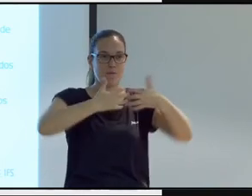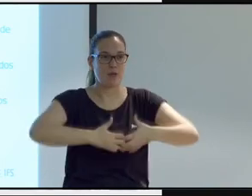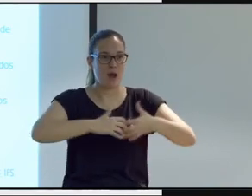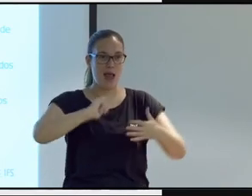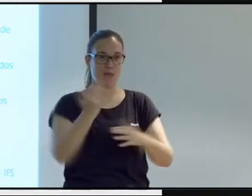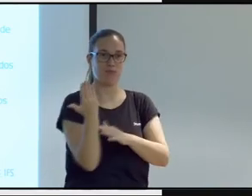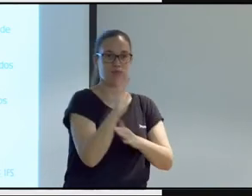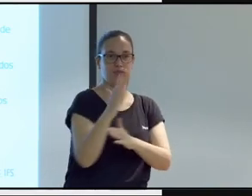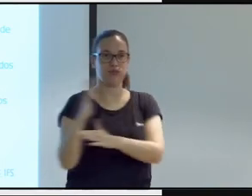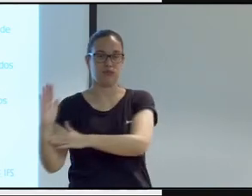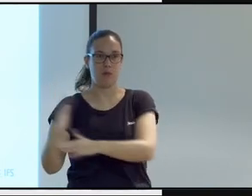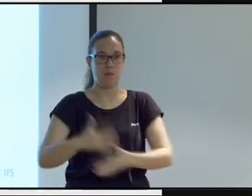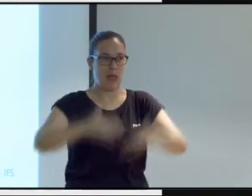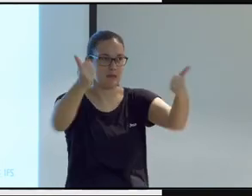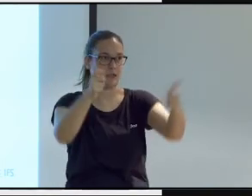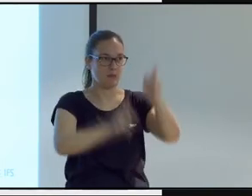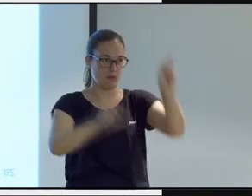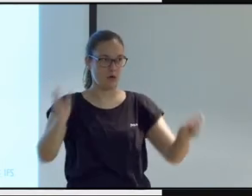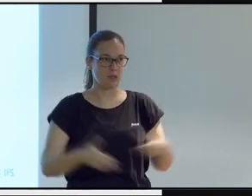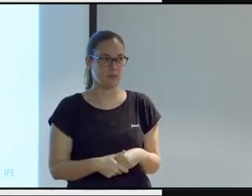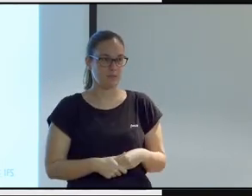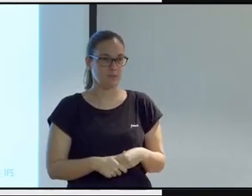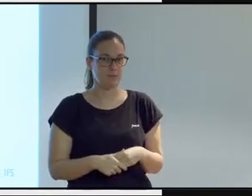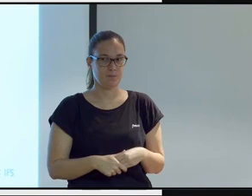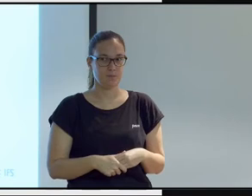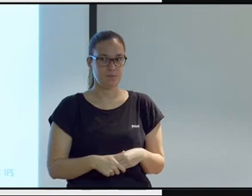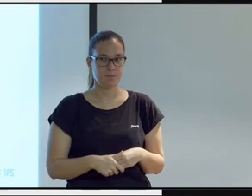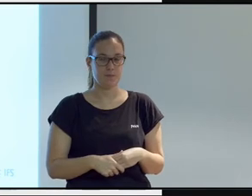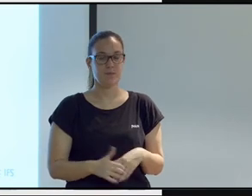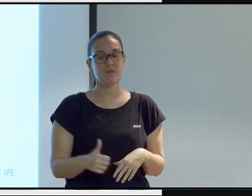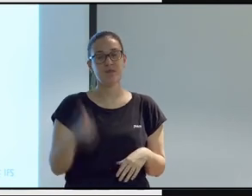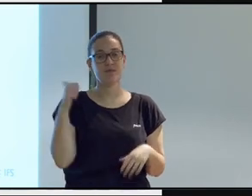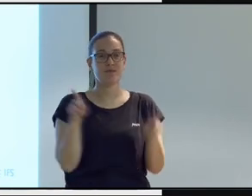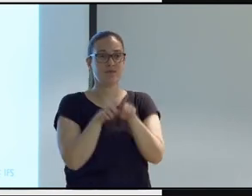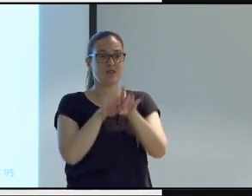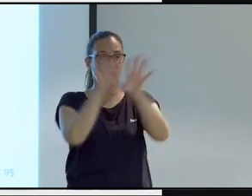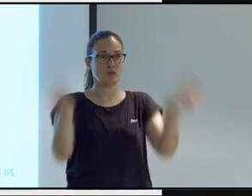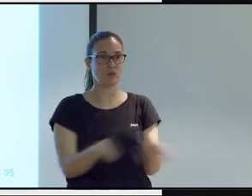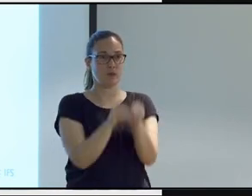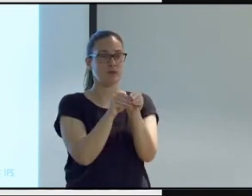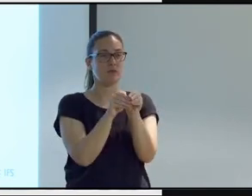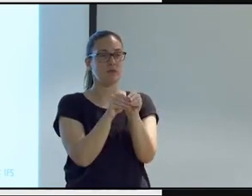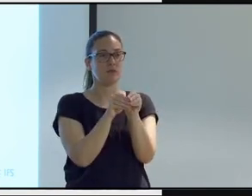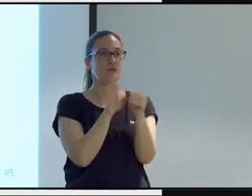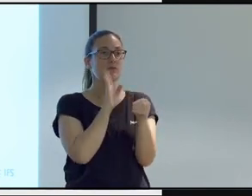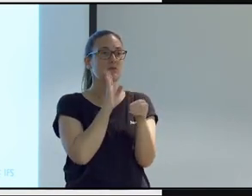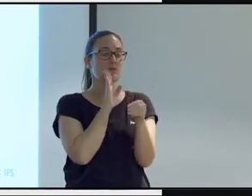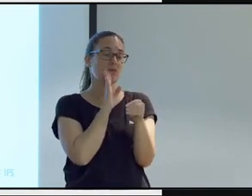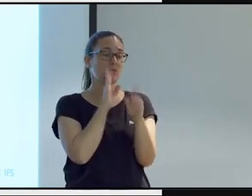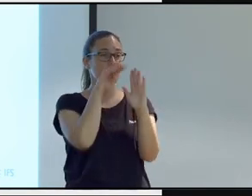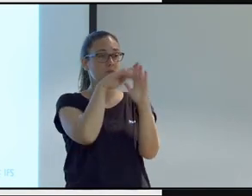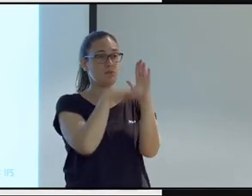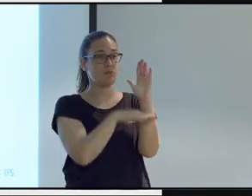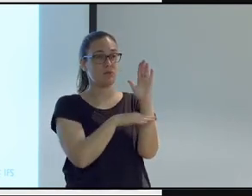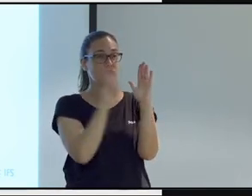And of course, inclusive societies offer more opportunities for people to function within it. So here we have a brief summary of